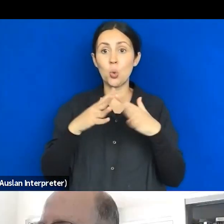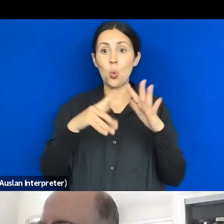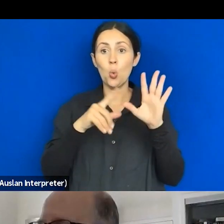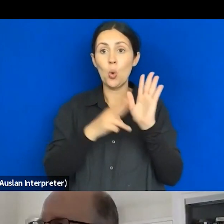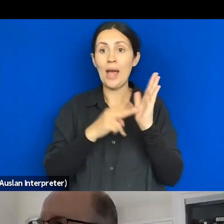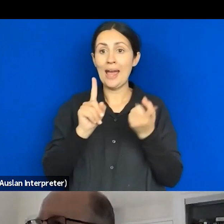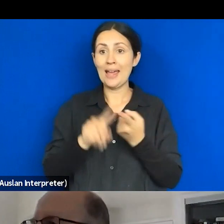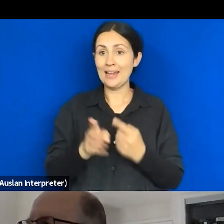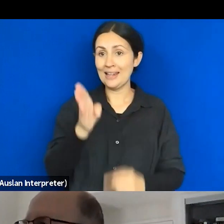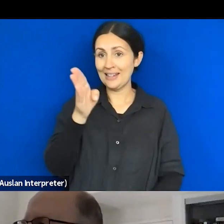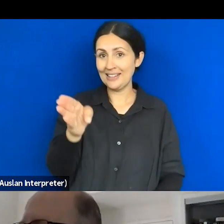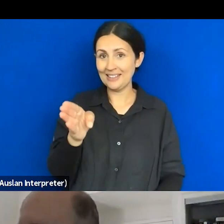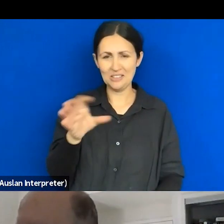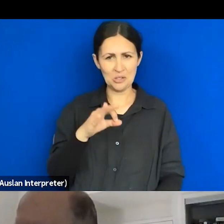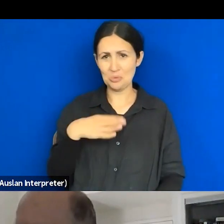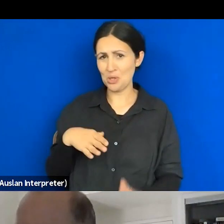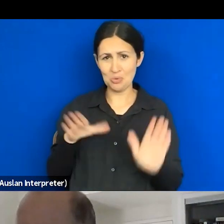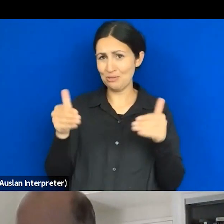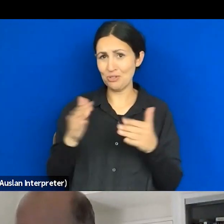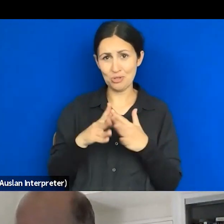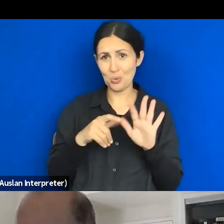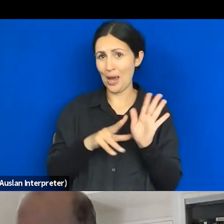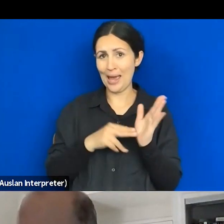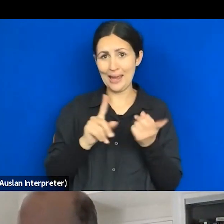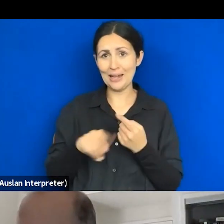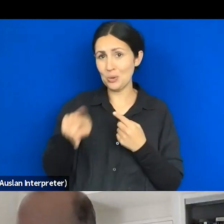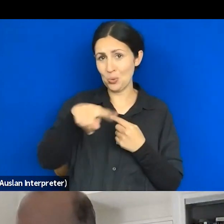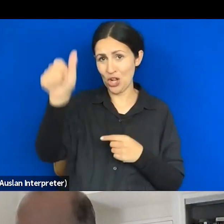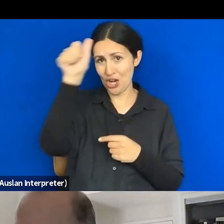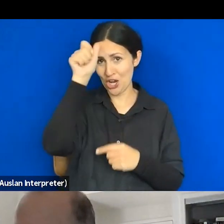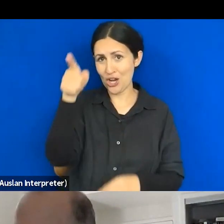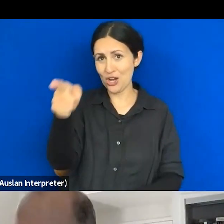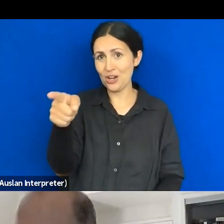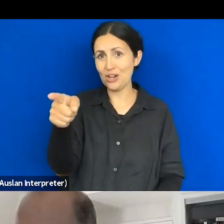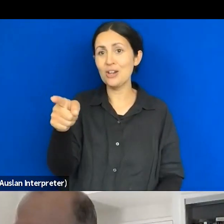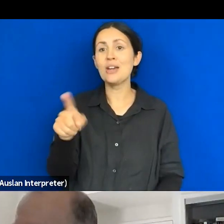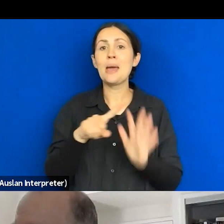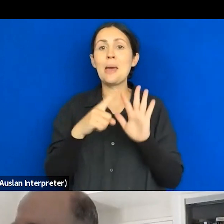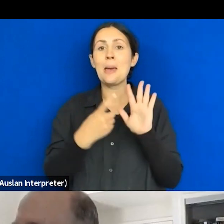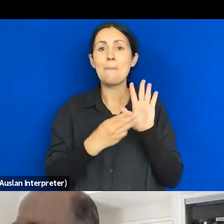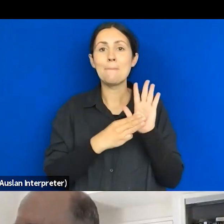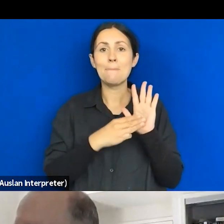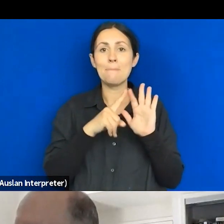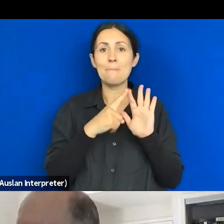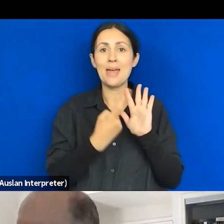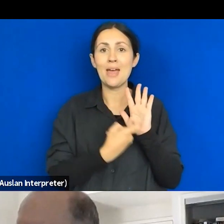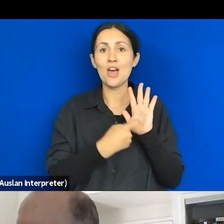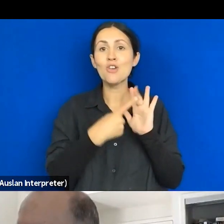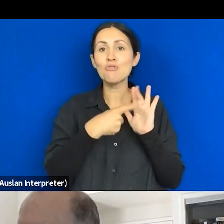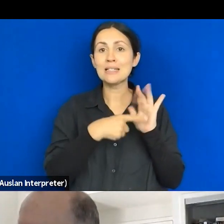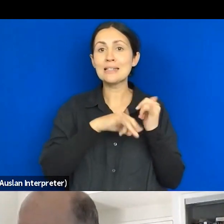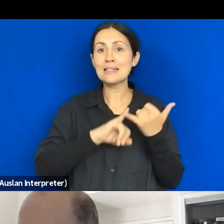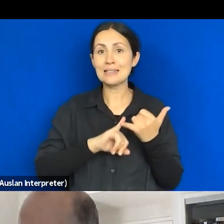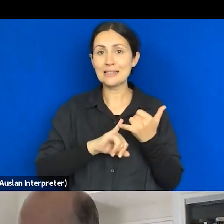I'm sure probably needs no introduction. Wayne is an emeritus professor at the University of Queensland. He used to be